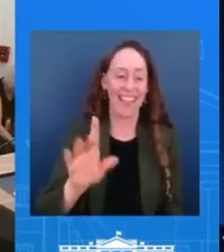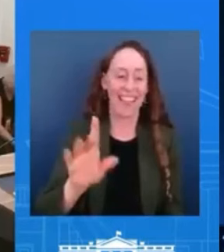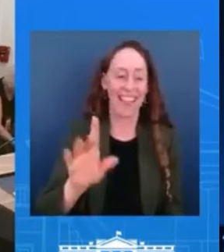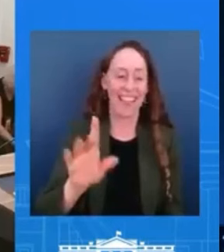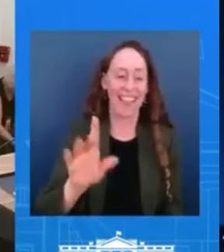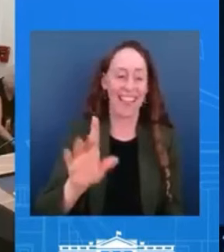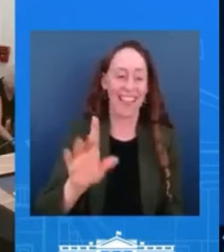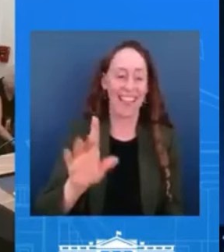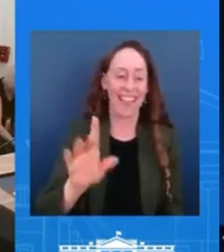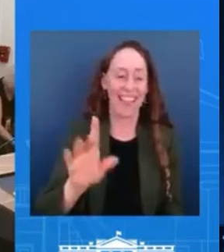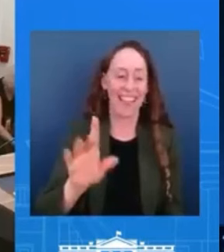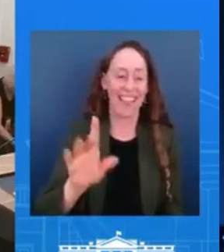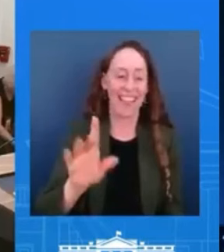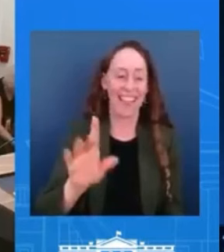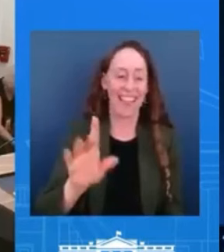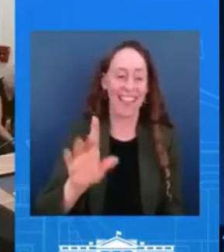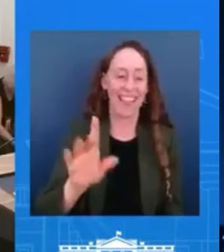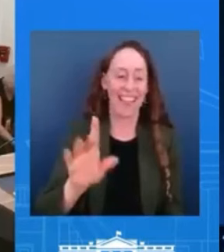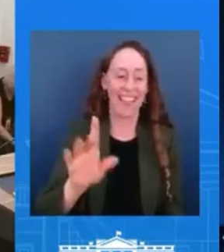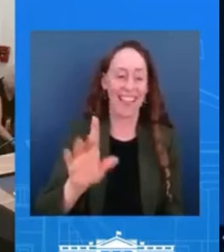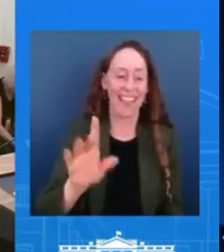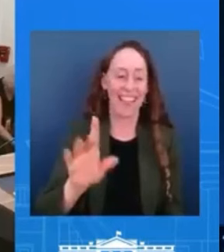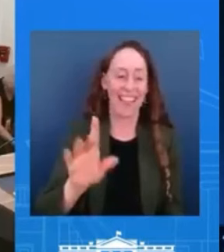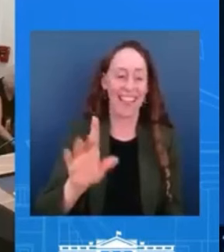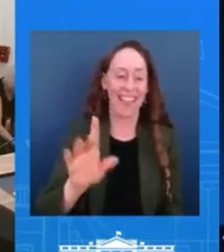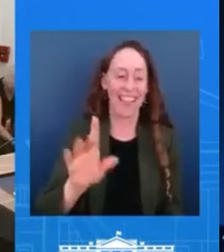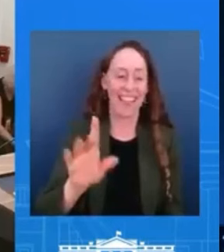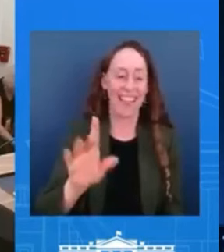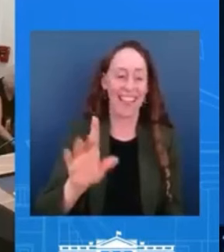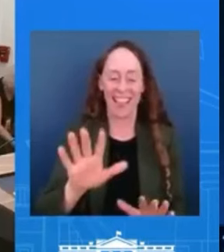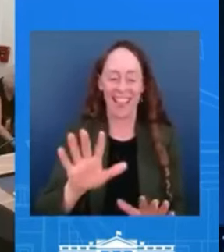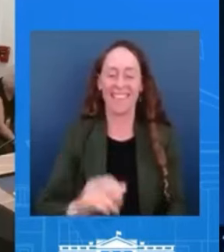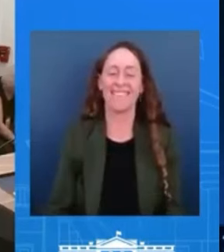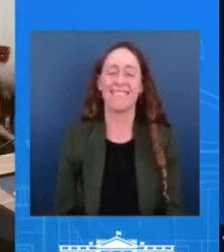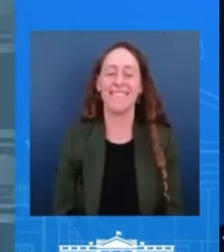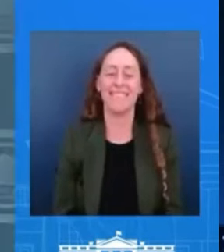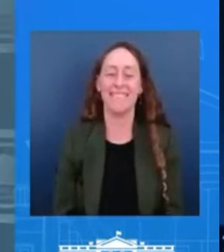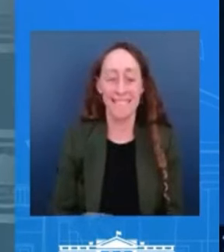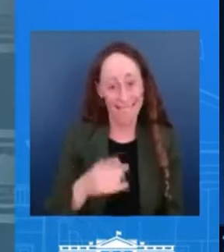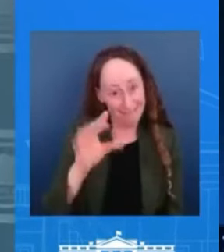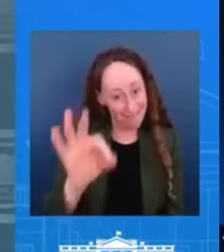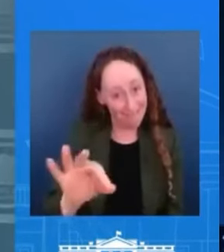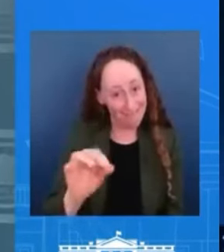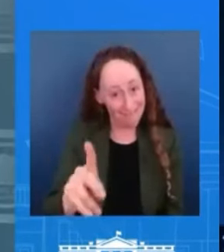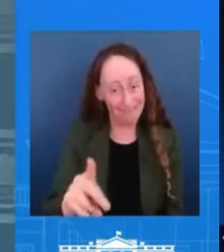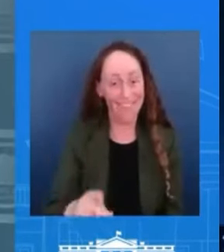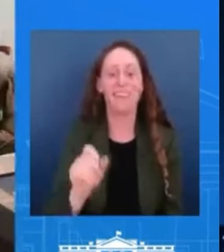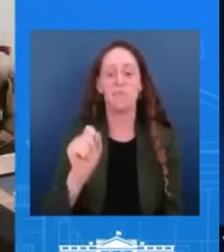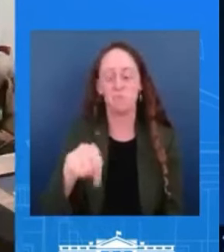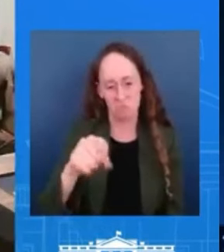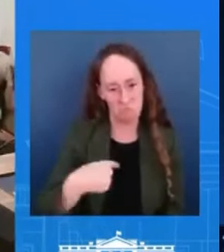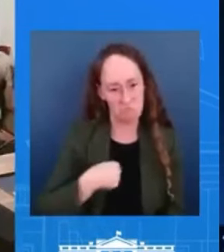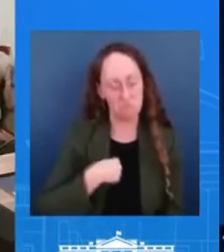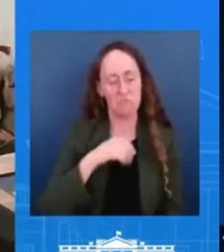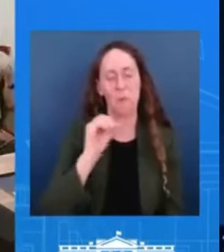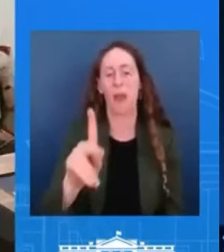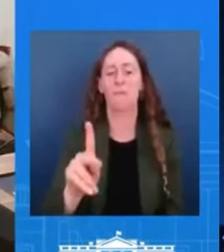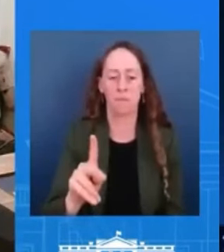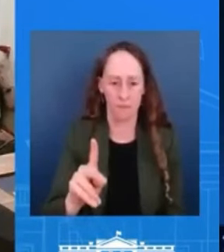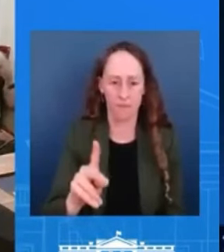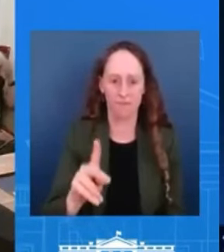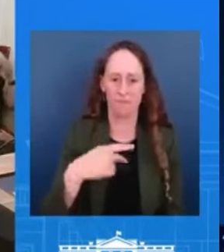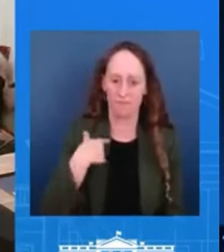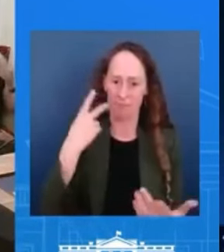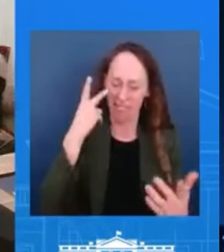How are you doing? My morning was starting off great. I haven't seen you in a while. Well, you